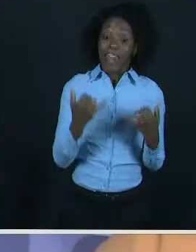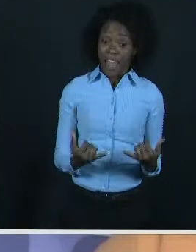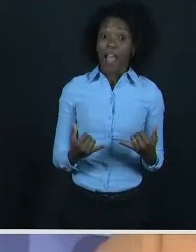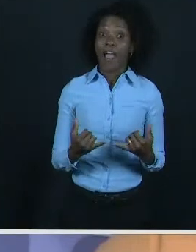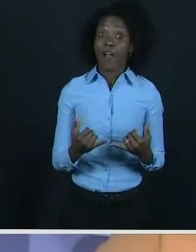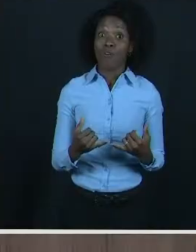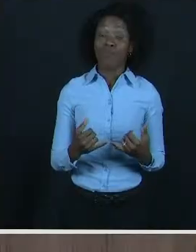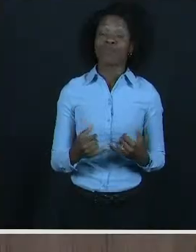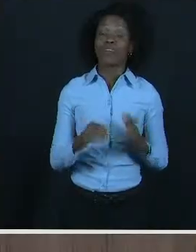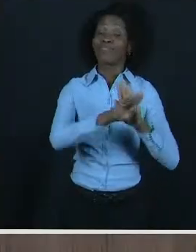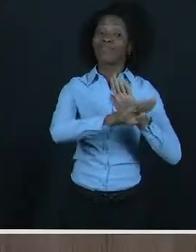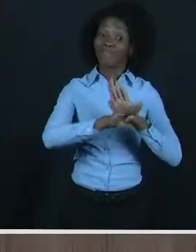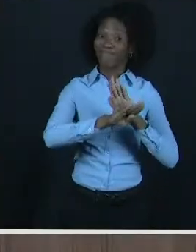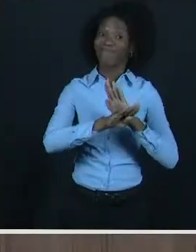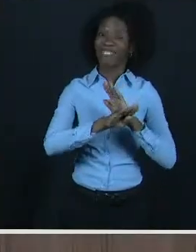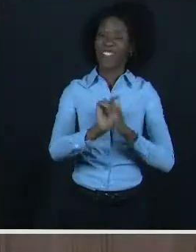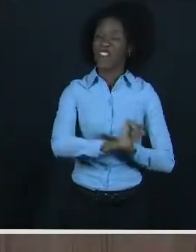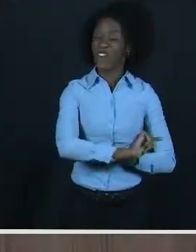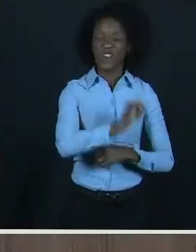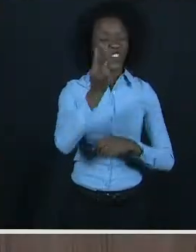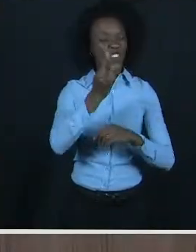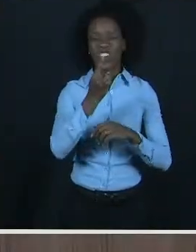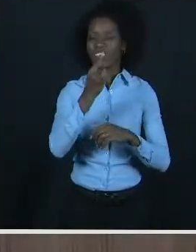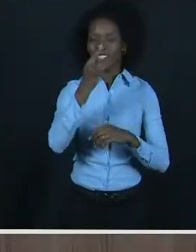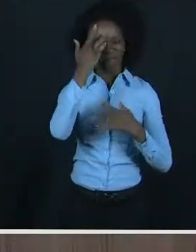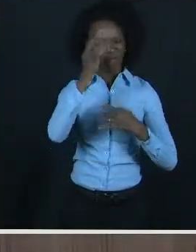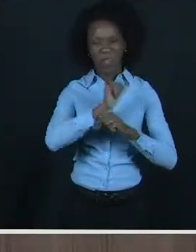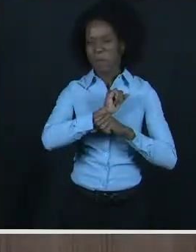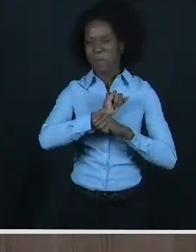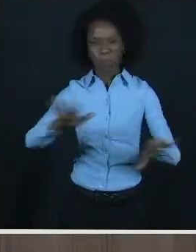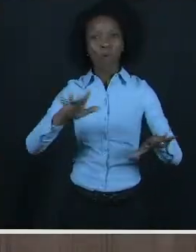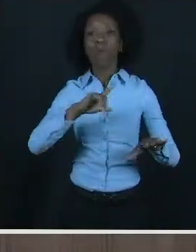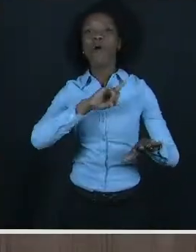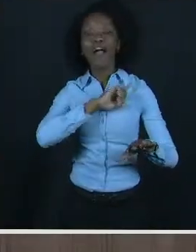now, because it